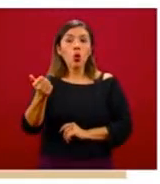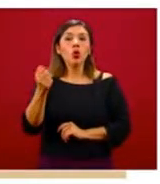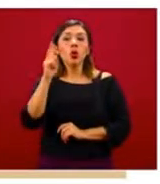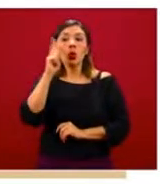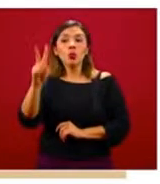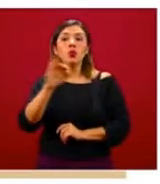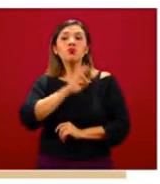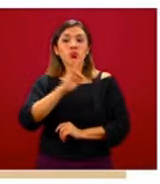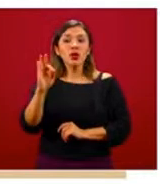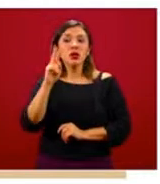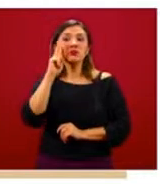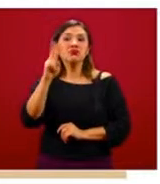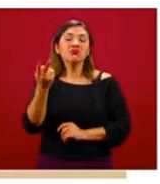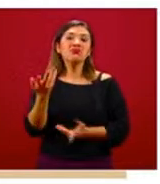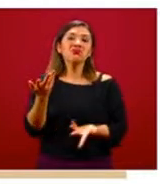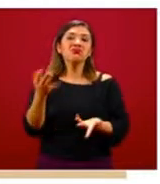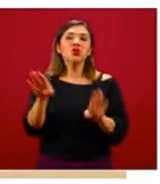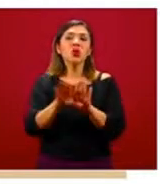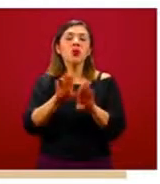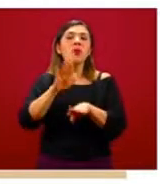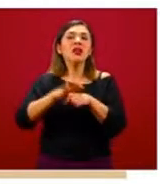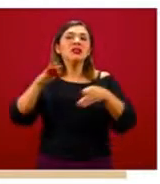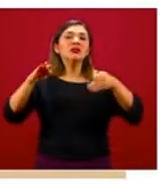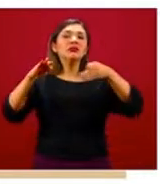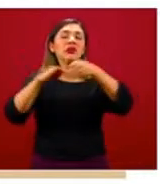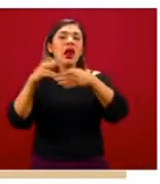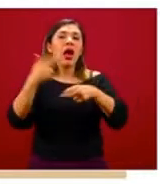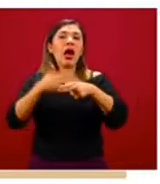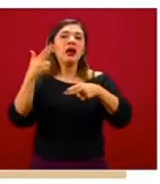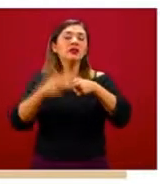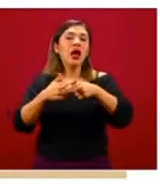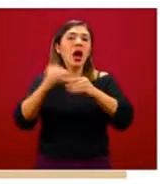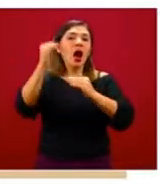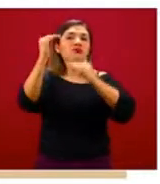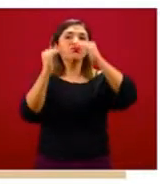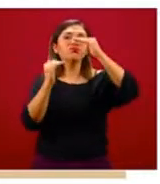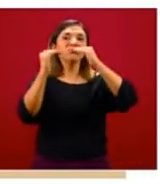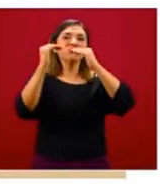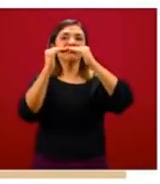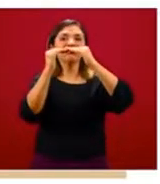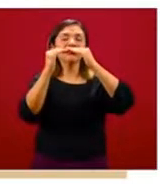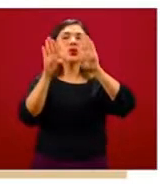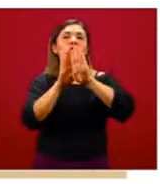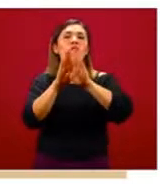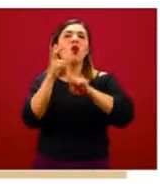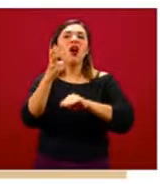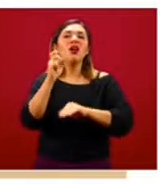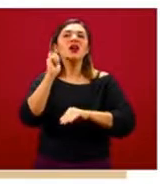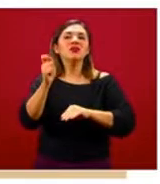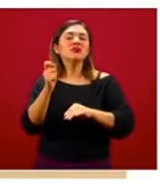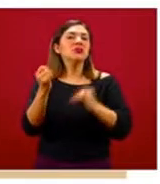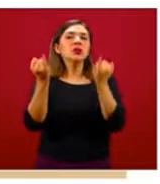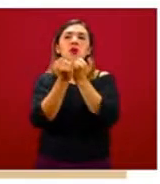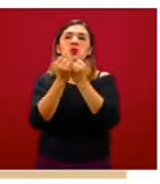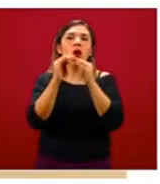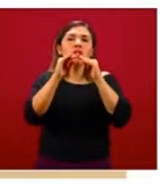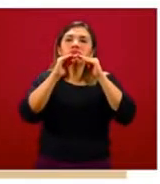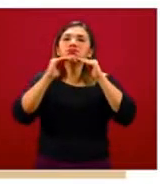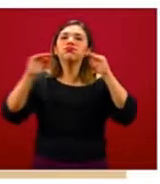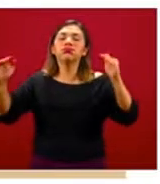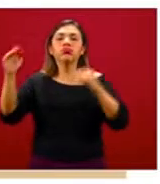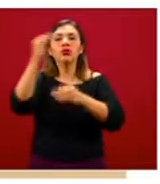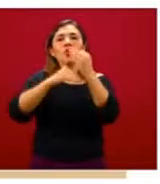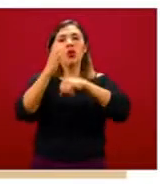podremos a llegar a ver a lo 10.1 mejor un incidency. acercamiento And we hacia can donde haya also una see nivelación que será en un momento el how it's promedio de going to todas las start tasas de